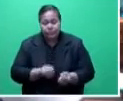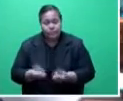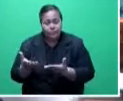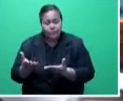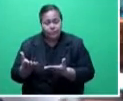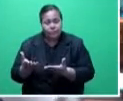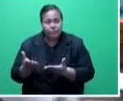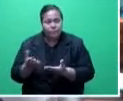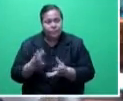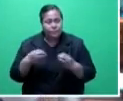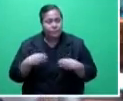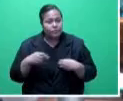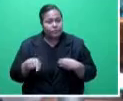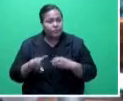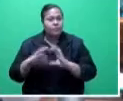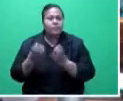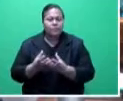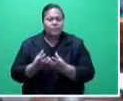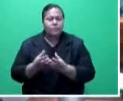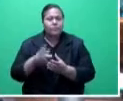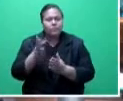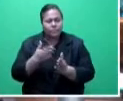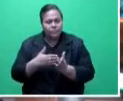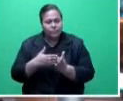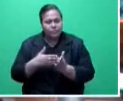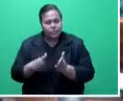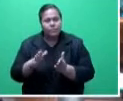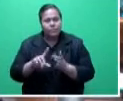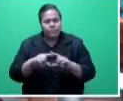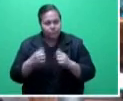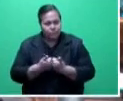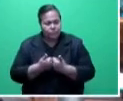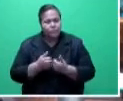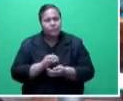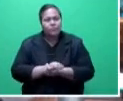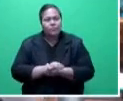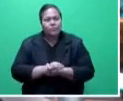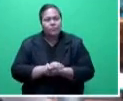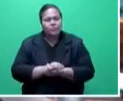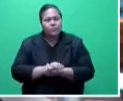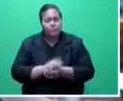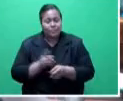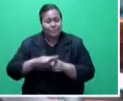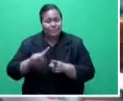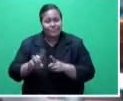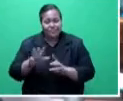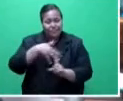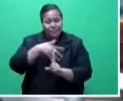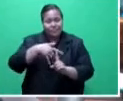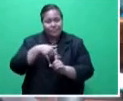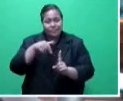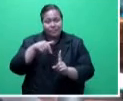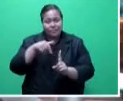Standing Committee call for the ratification of the Convention. Mr. Speaker, sir, just by way of very quick background regarding the Convention,